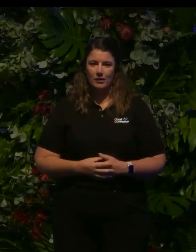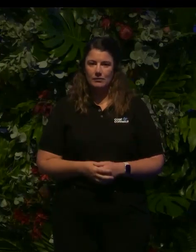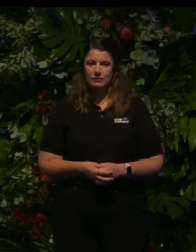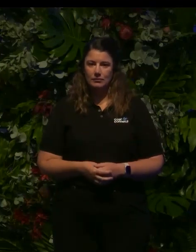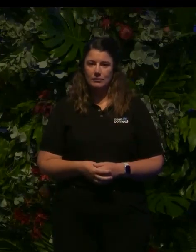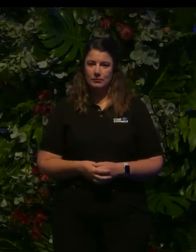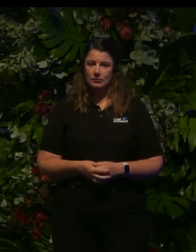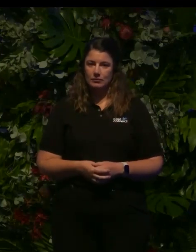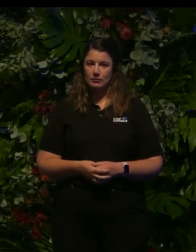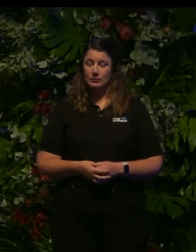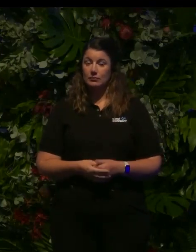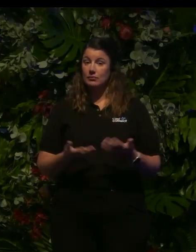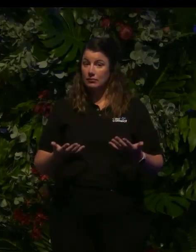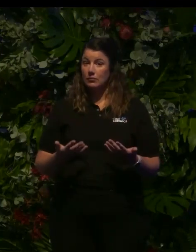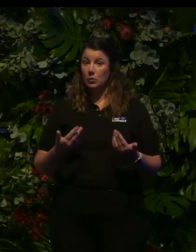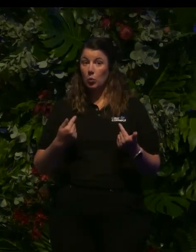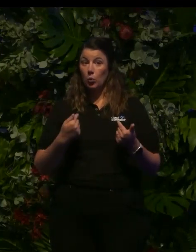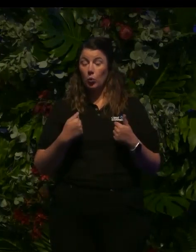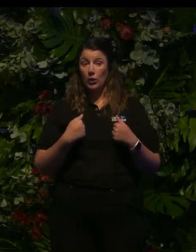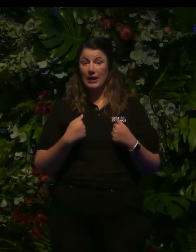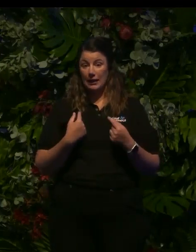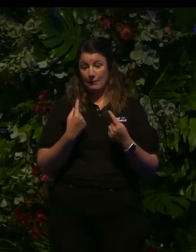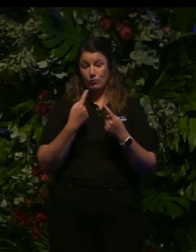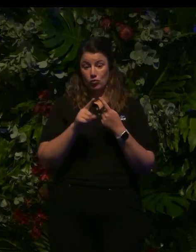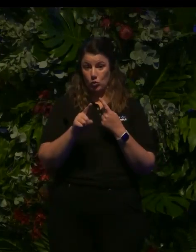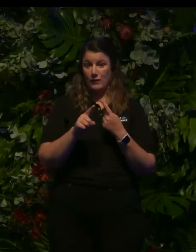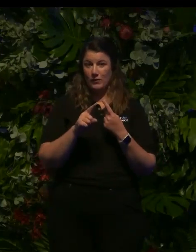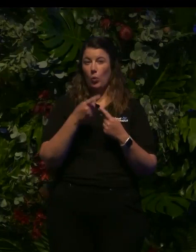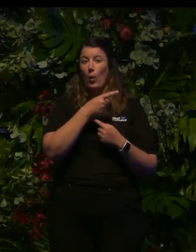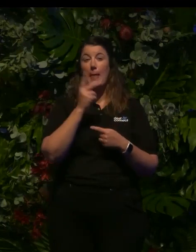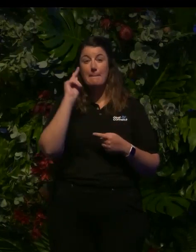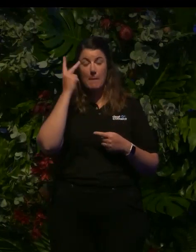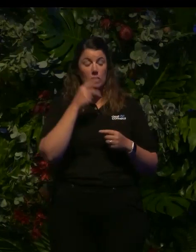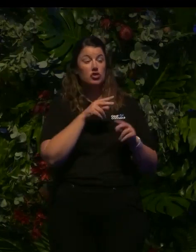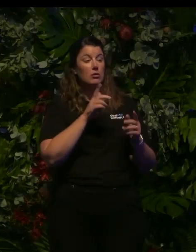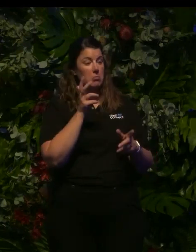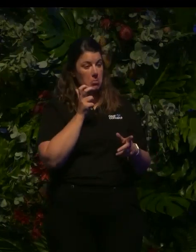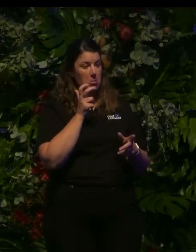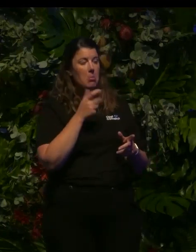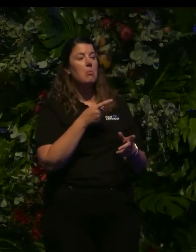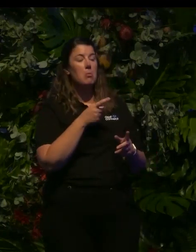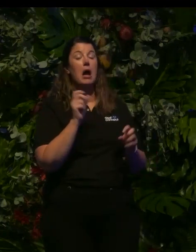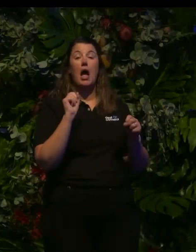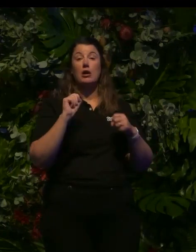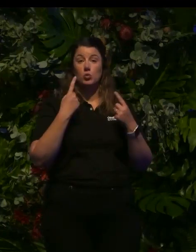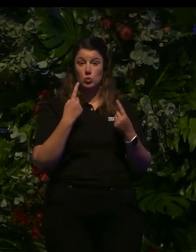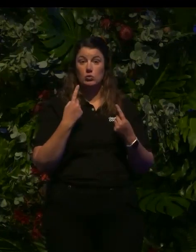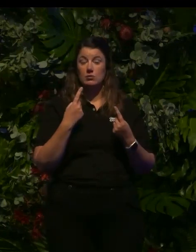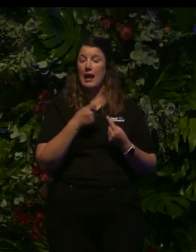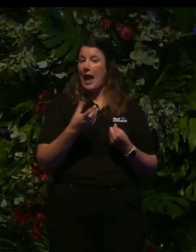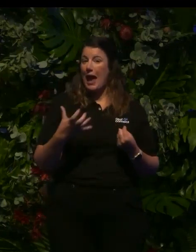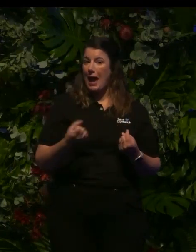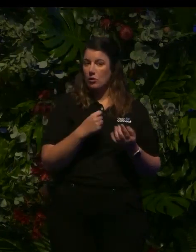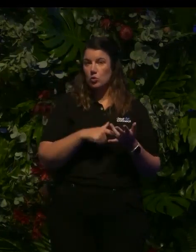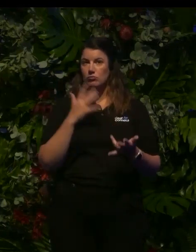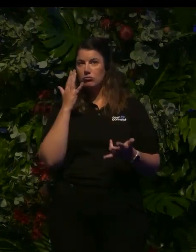So what we proved was, and what the politician did understood, they had